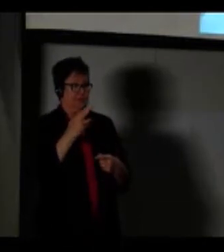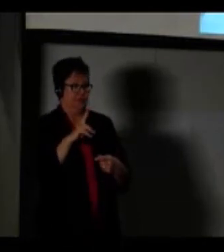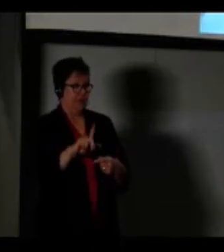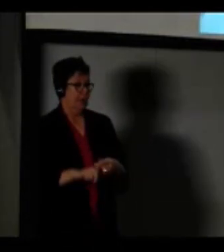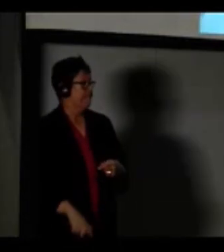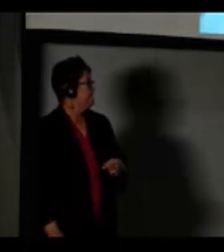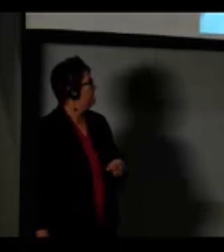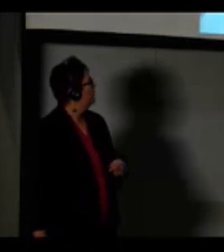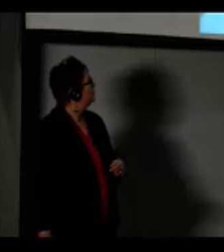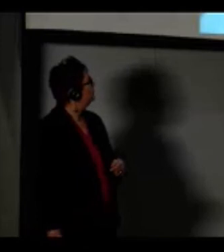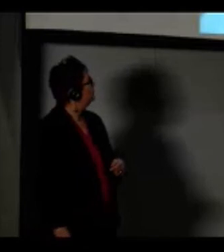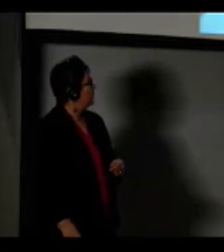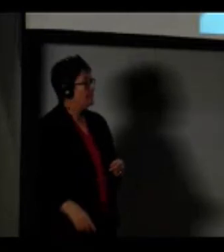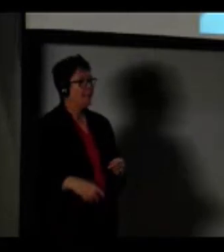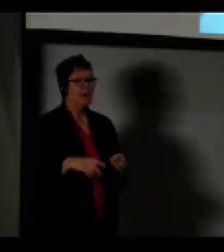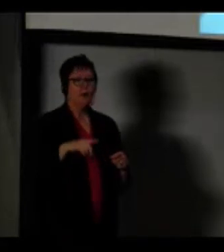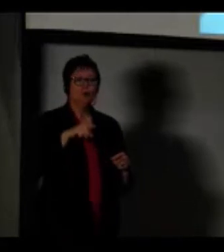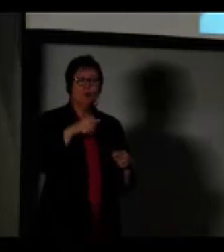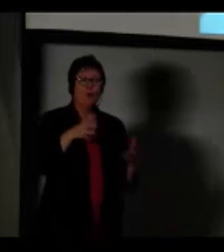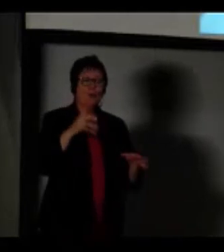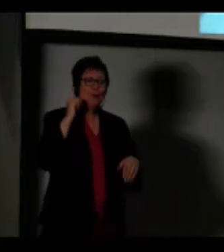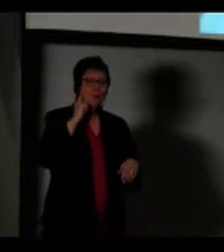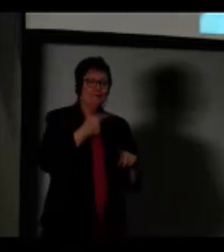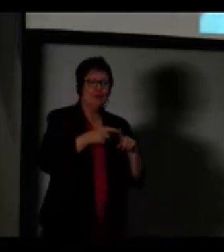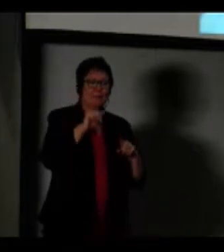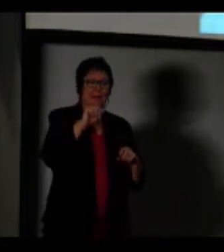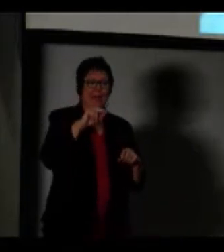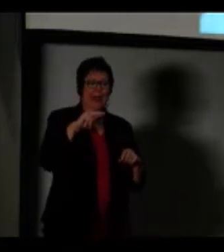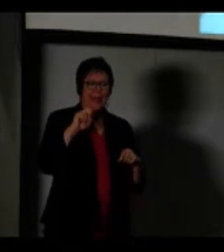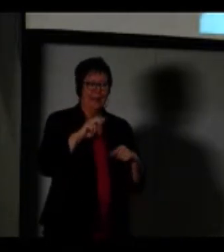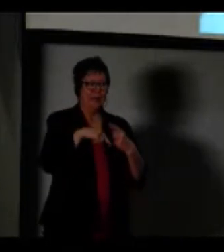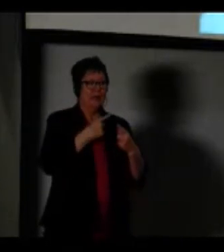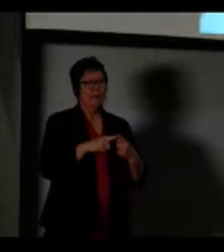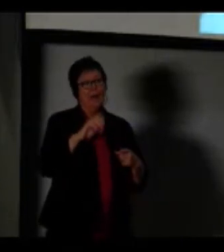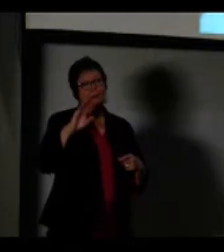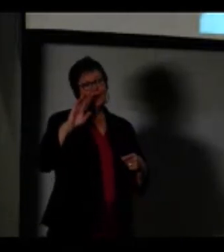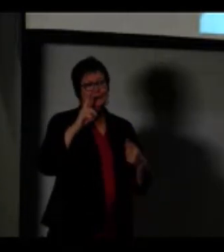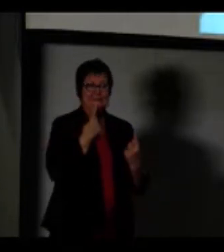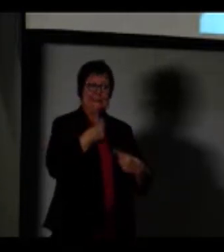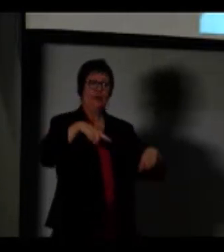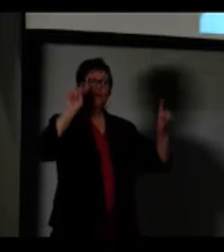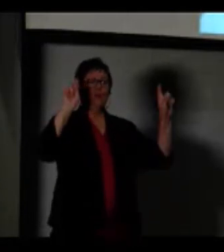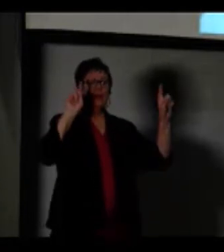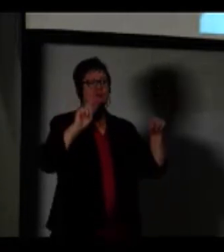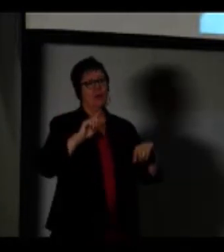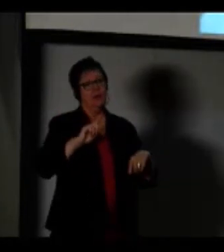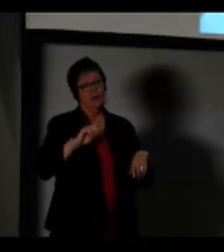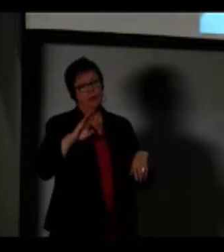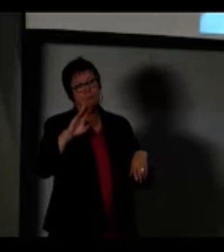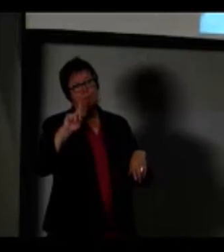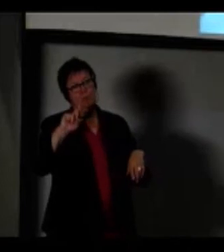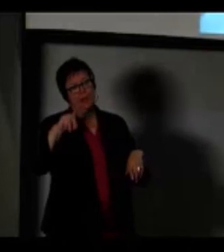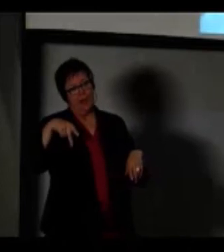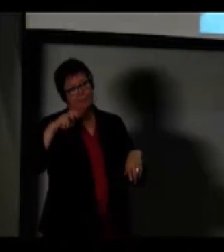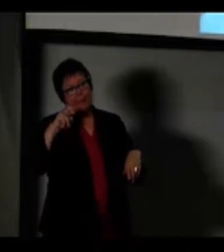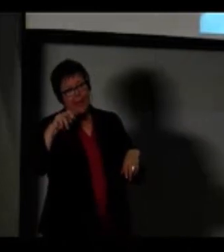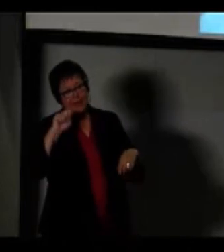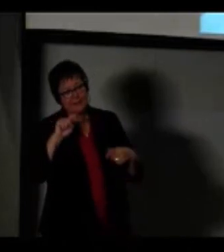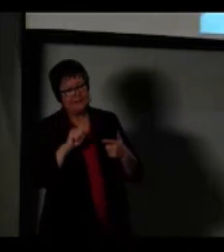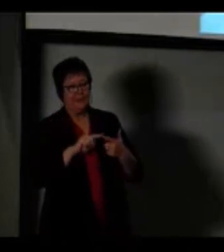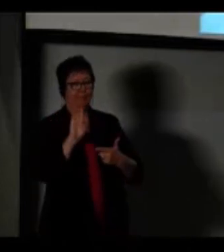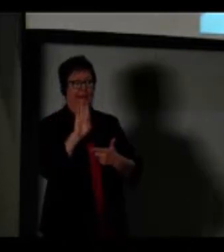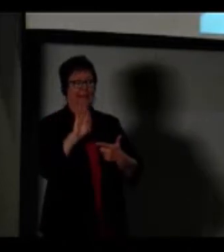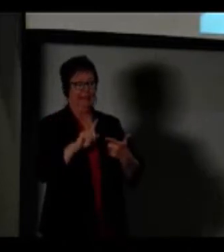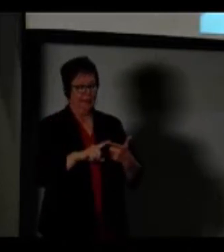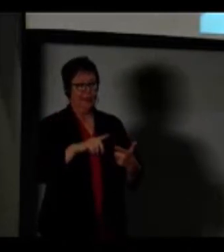You heard earlier from Anne about the different B declarations, Budapest, Bethesda, and Berlin. I'll add a